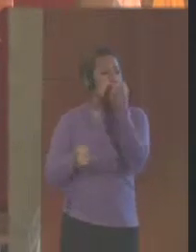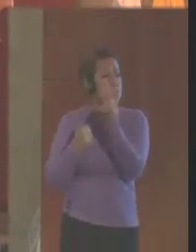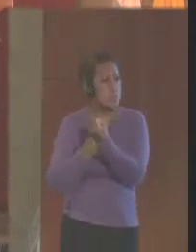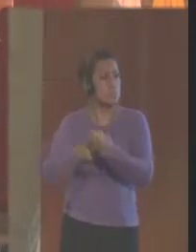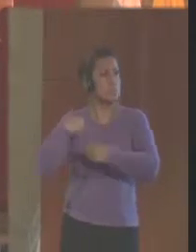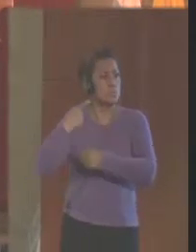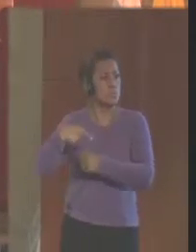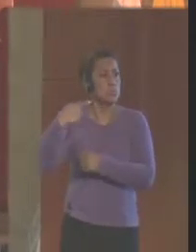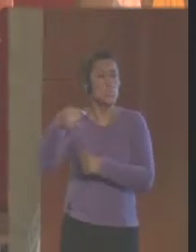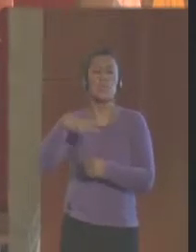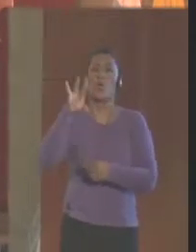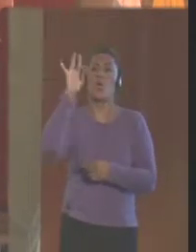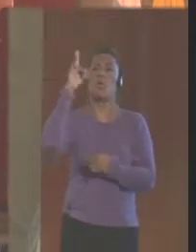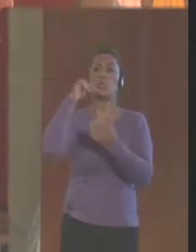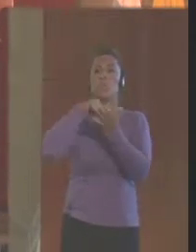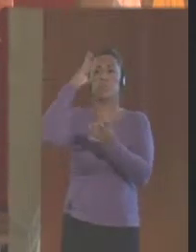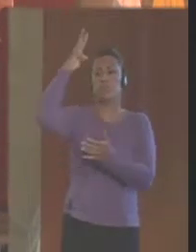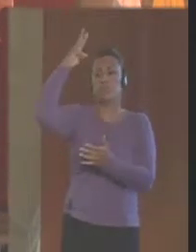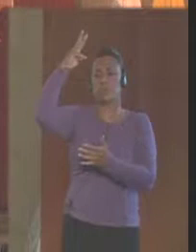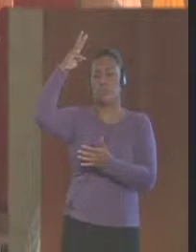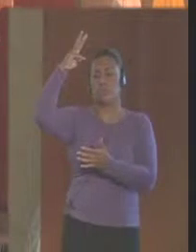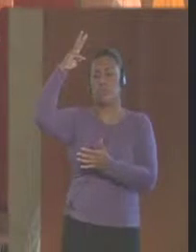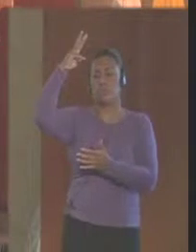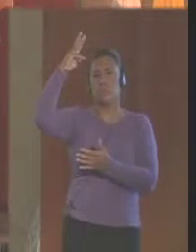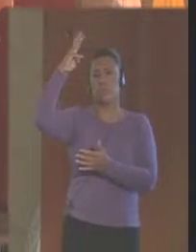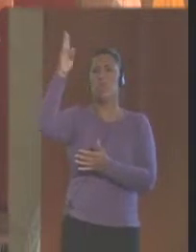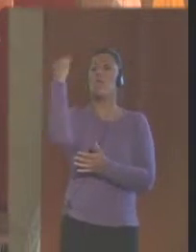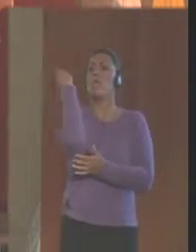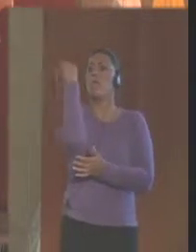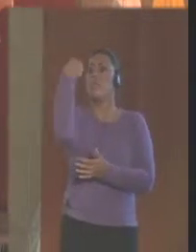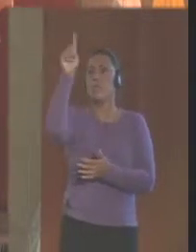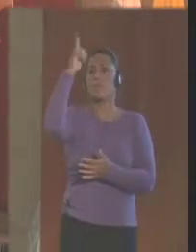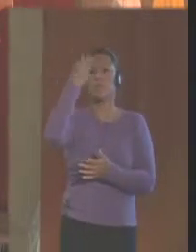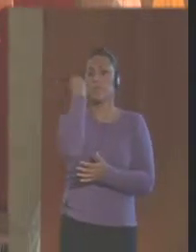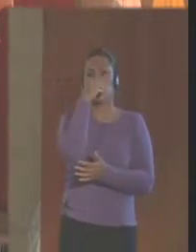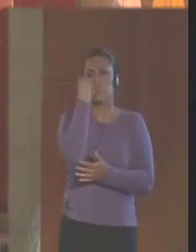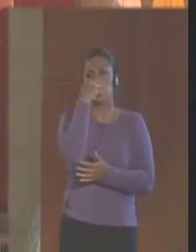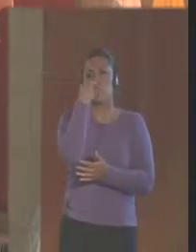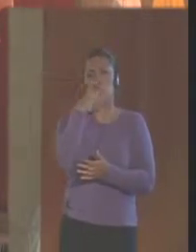3.24 million and US 1.09 million,